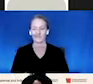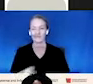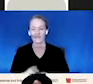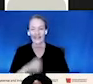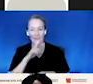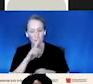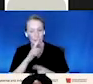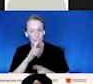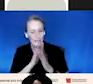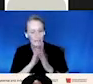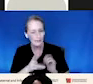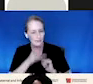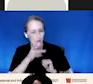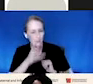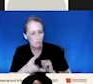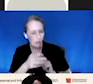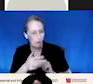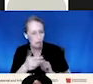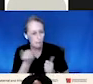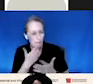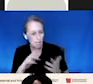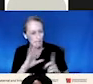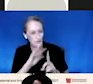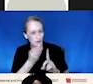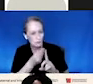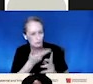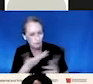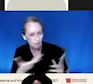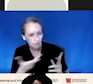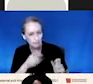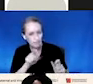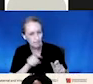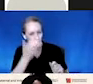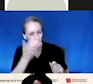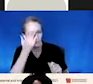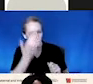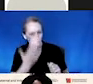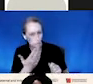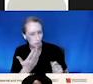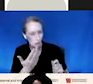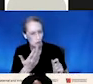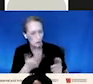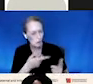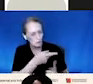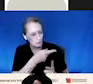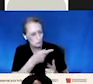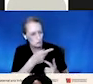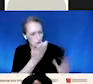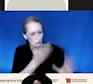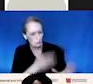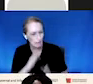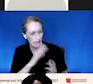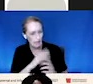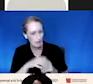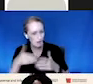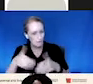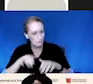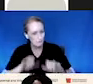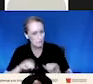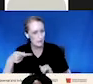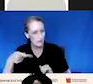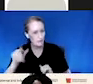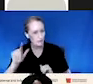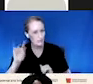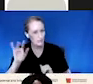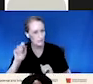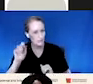care, like, are there cultural teachings I should know about? Do you plan on bearing the placenta? So she's very much aware of